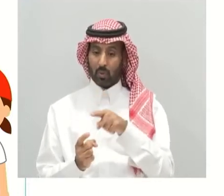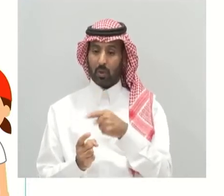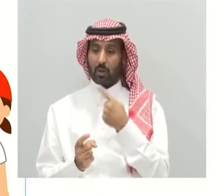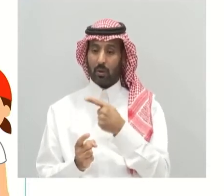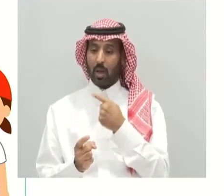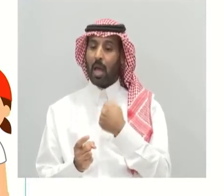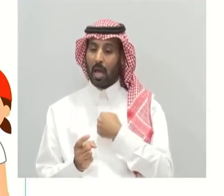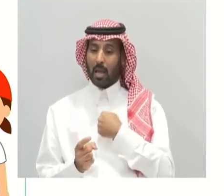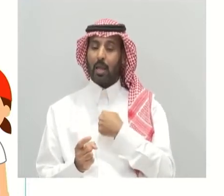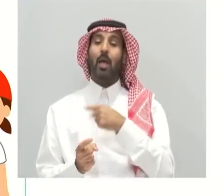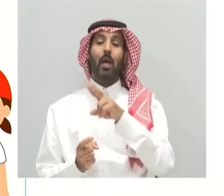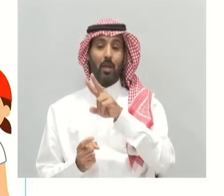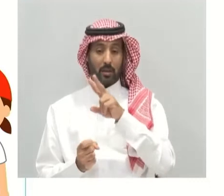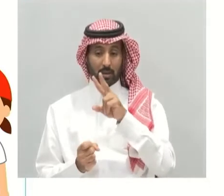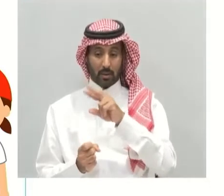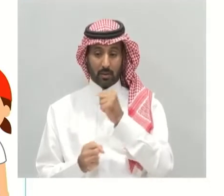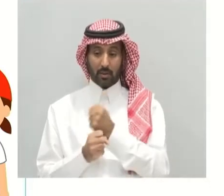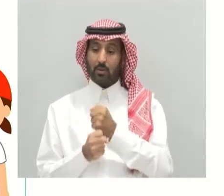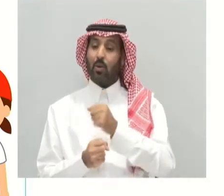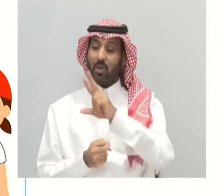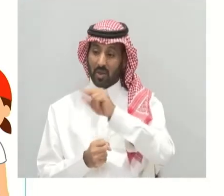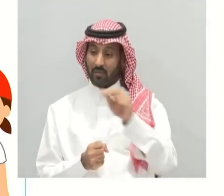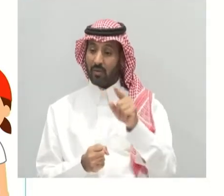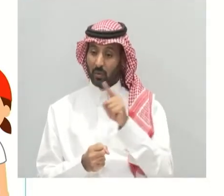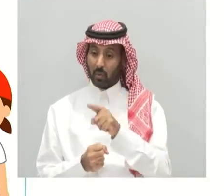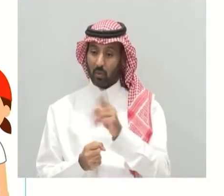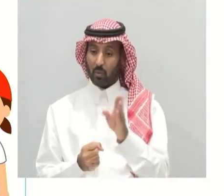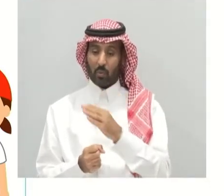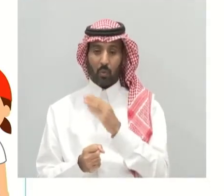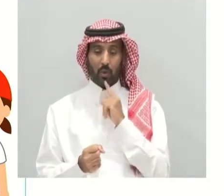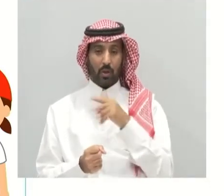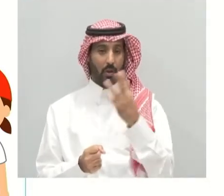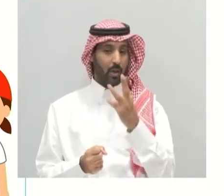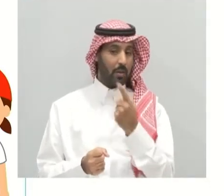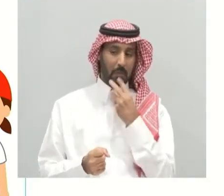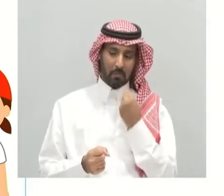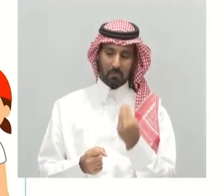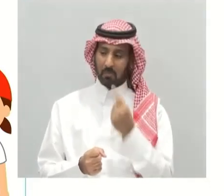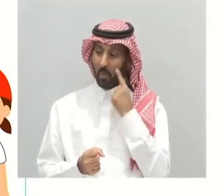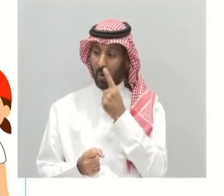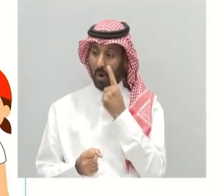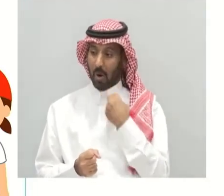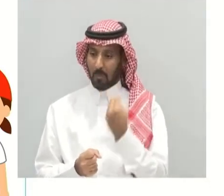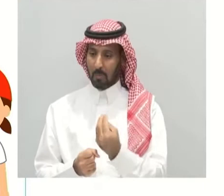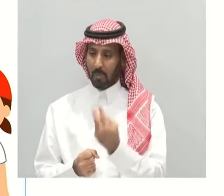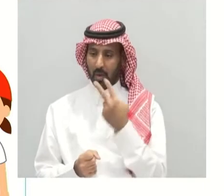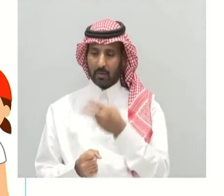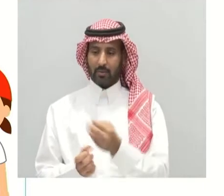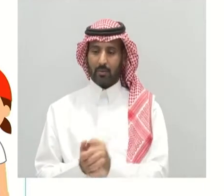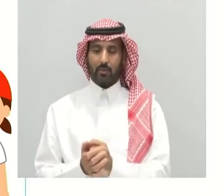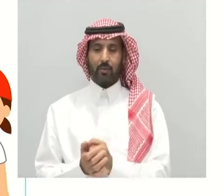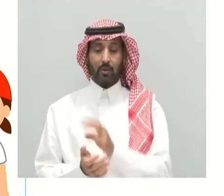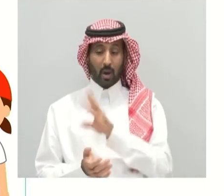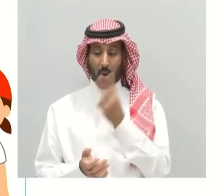when we hear something good. Number three, how nice. How